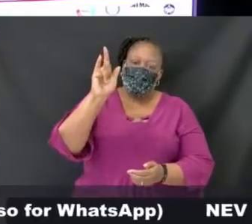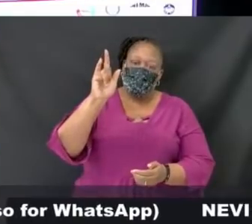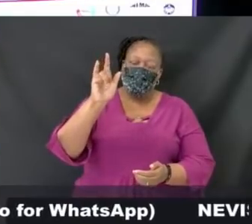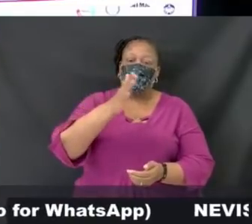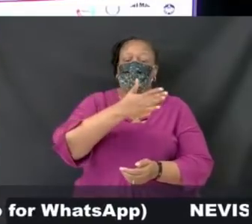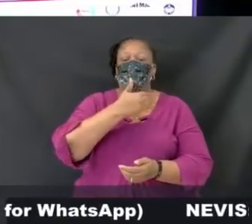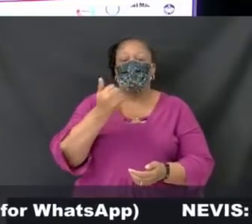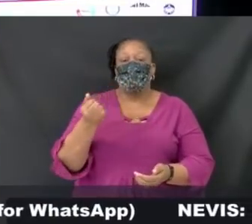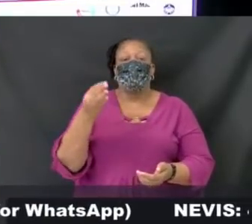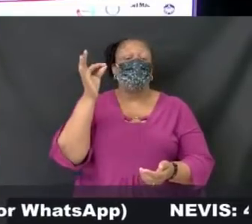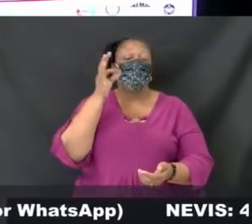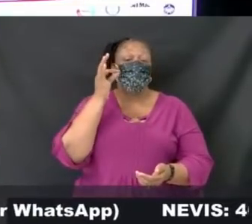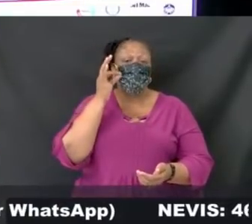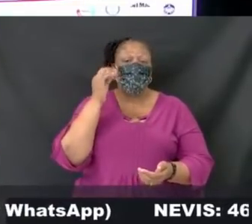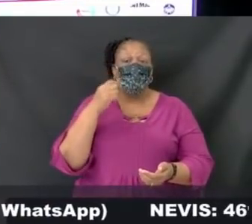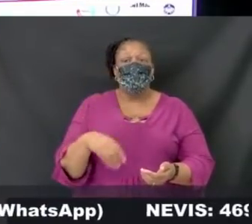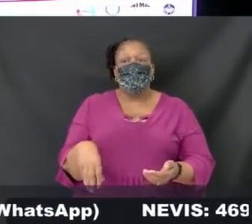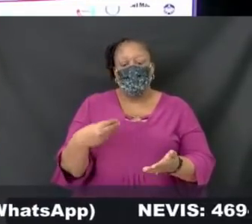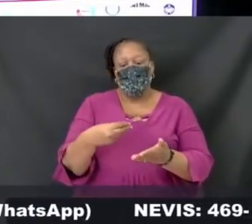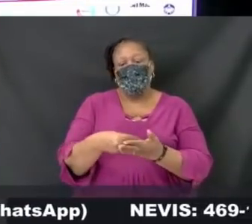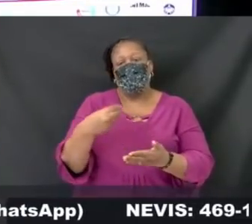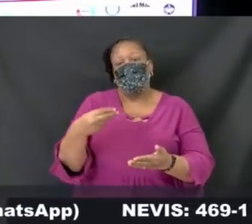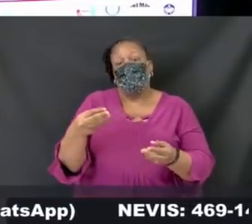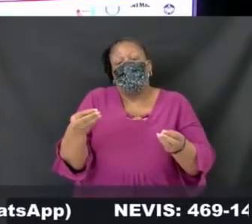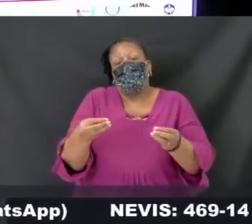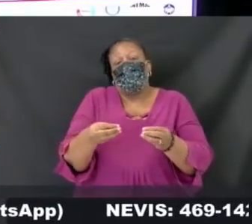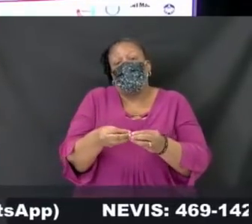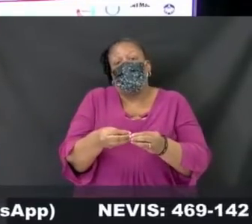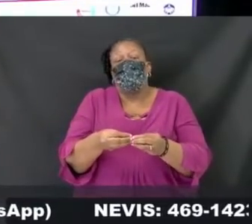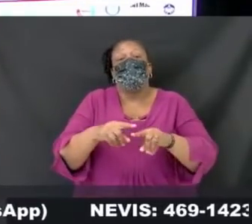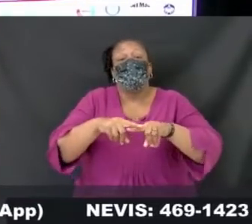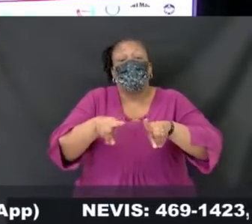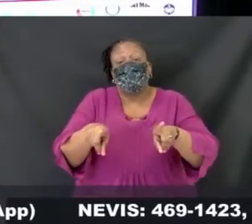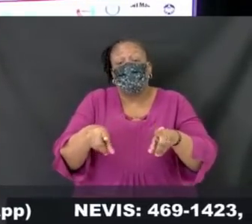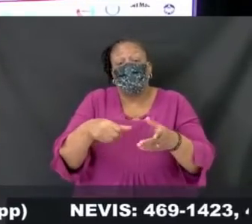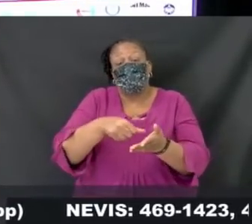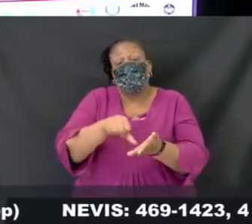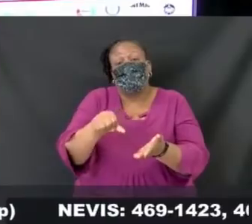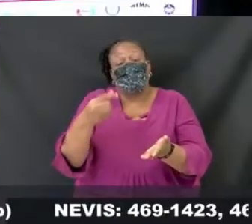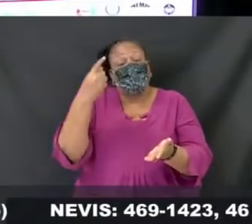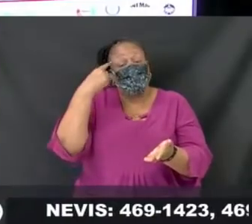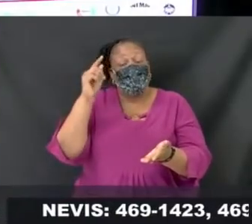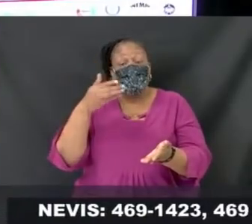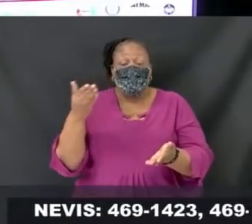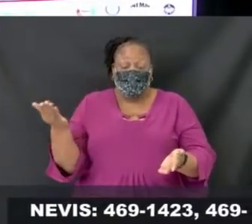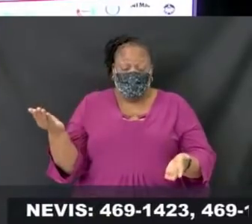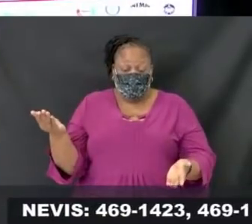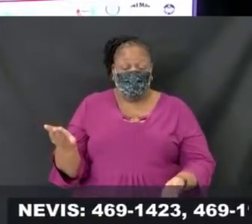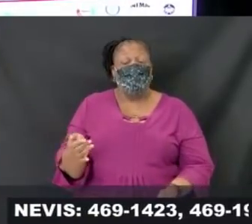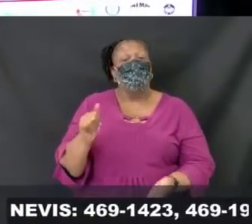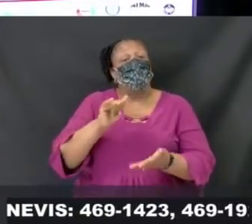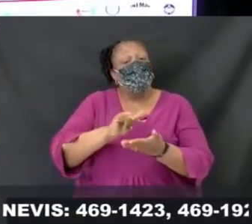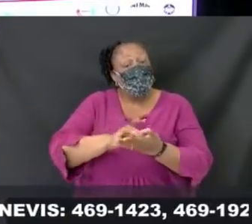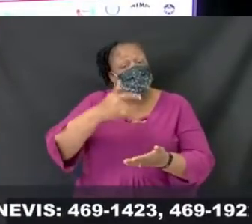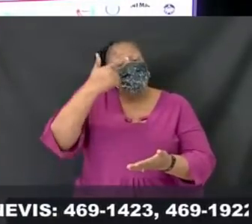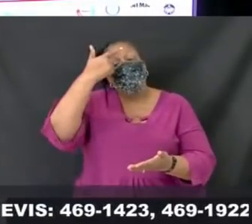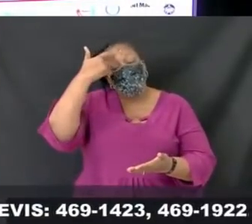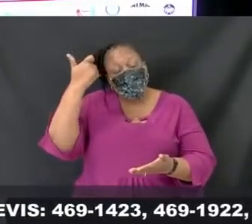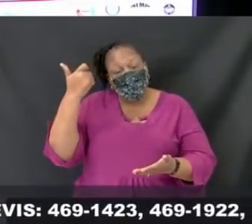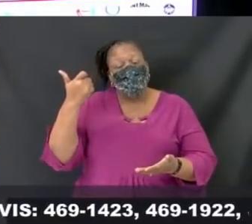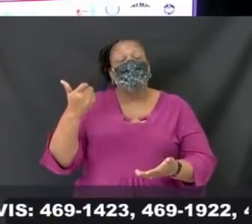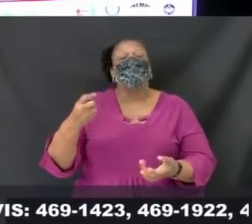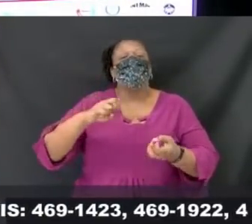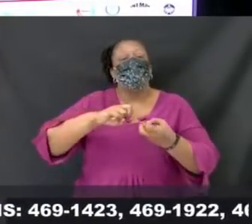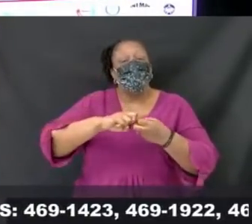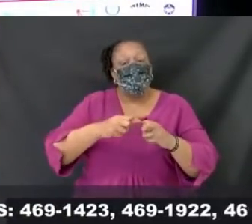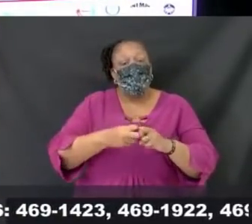therefore, you may see some different prices as per what you are accustomed to see. In this